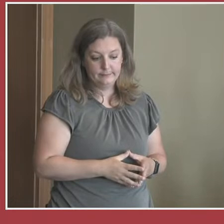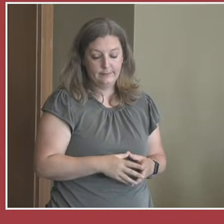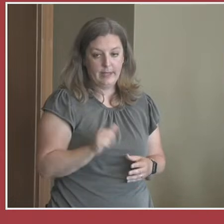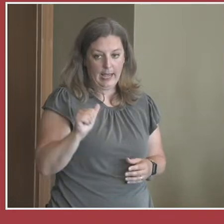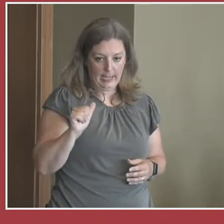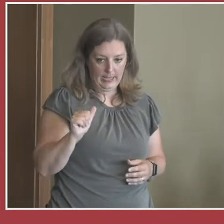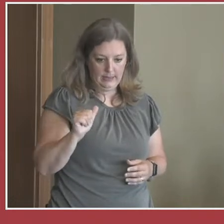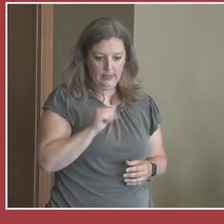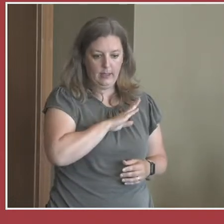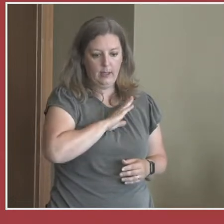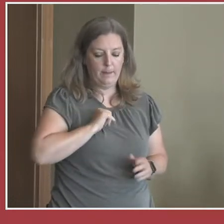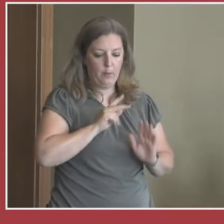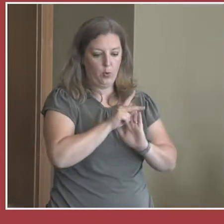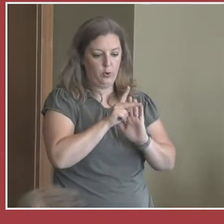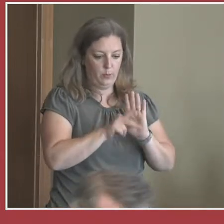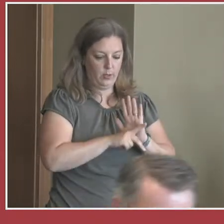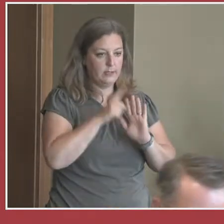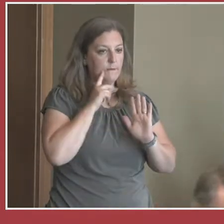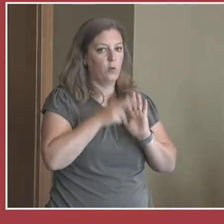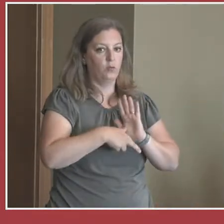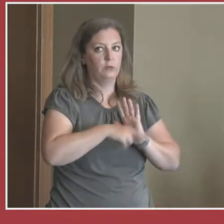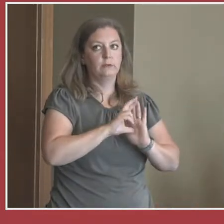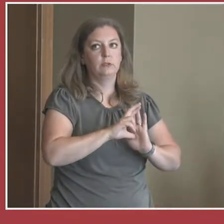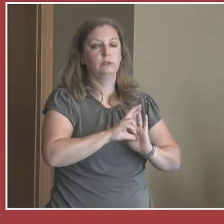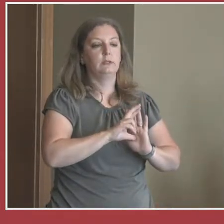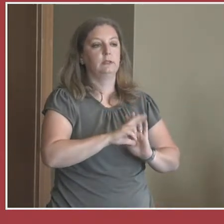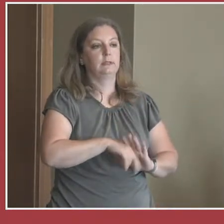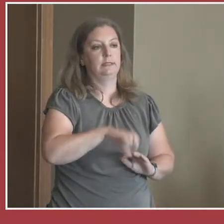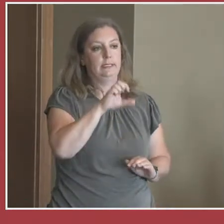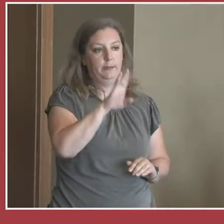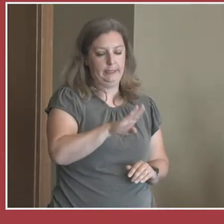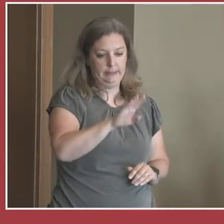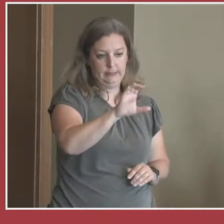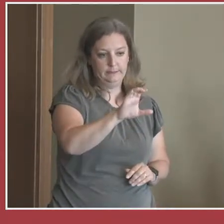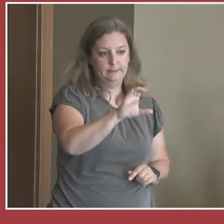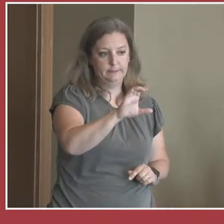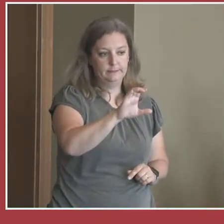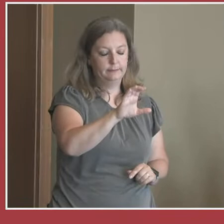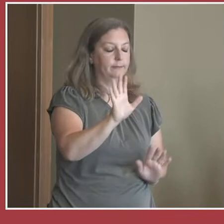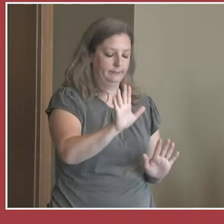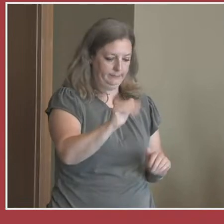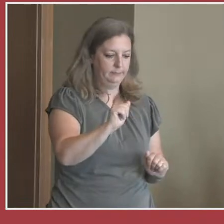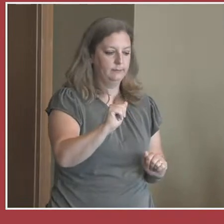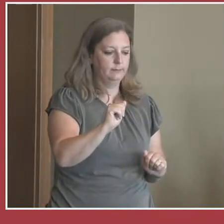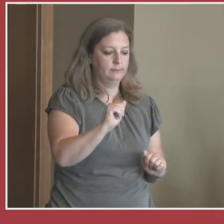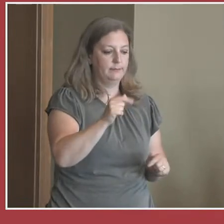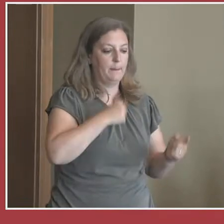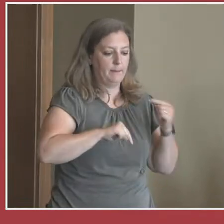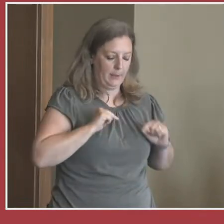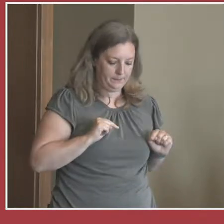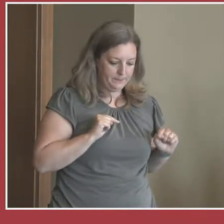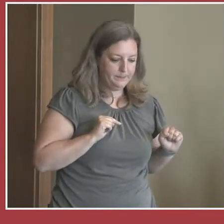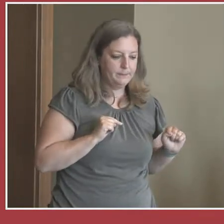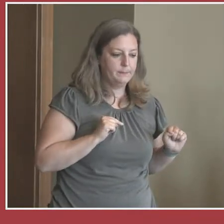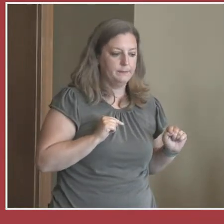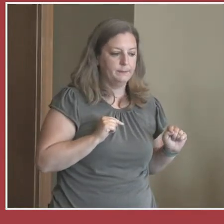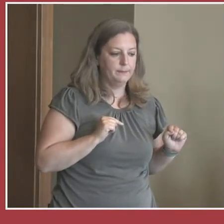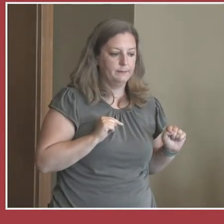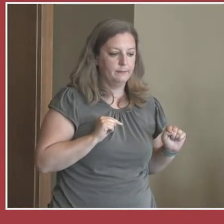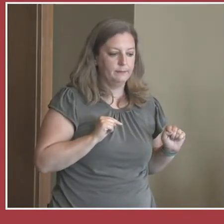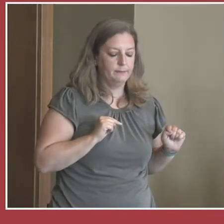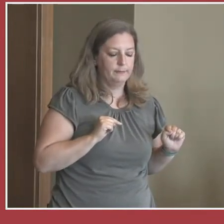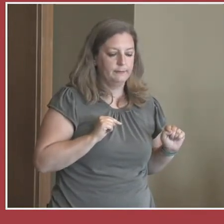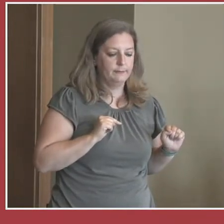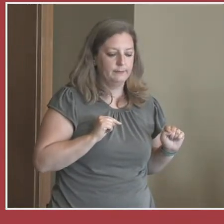A, which is board policies in review. CBC, well, let me back up a second.